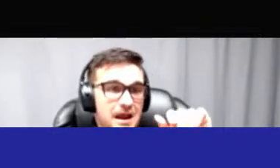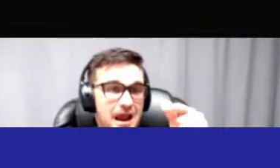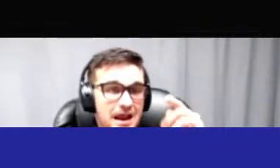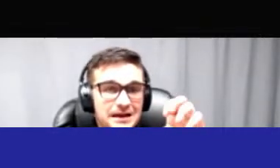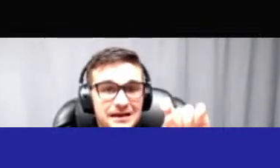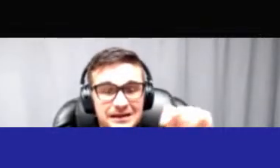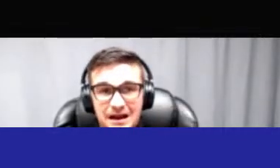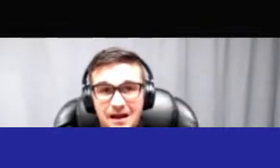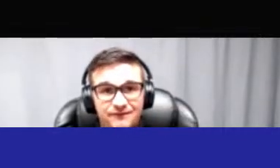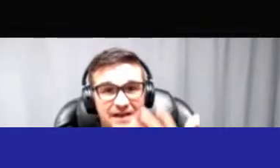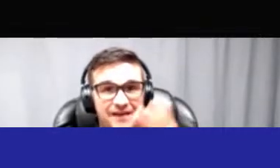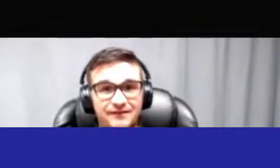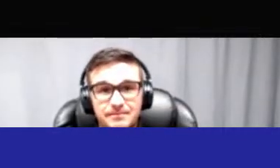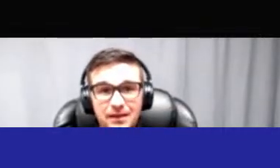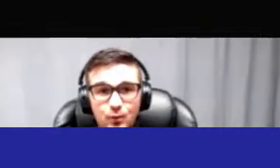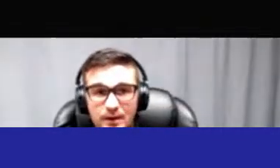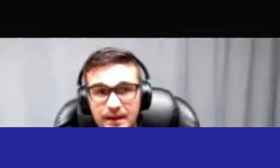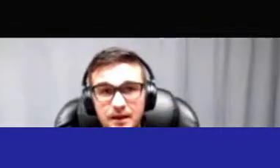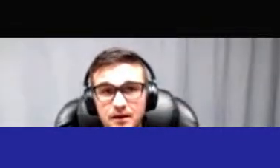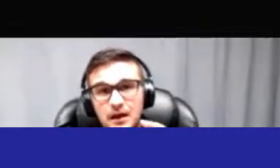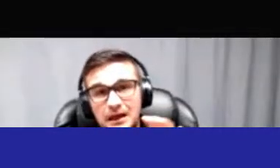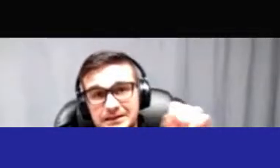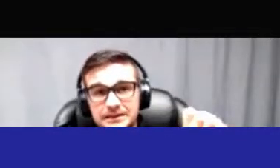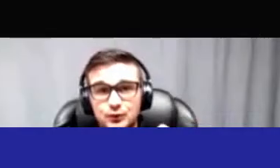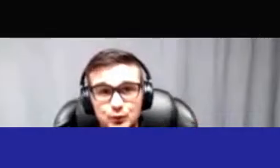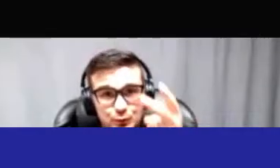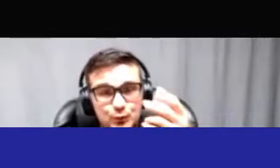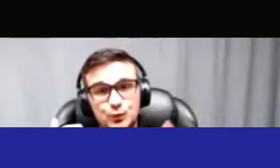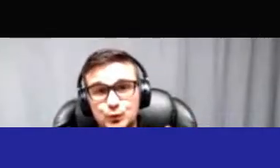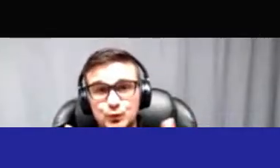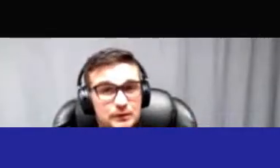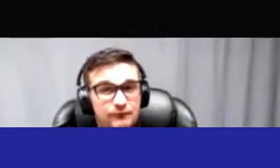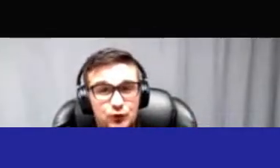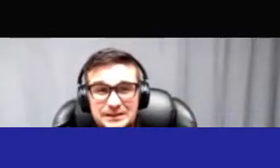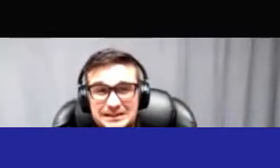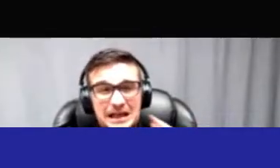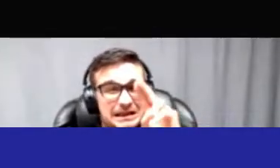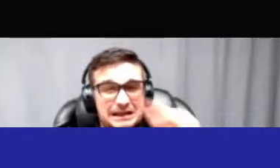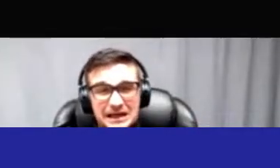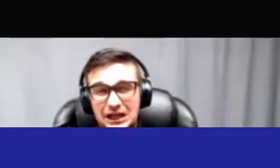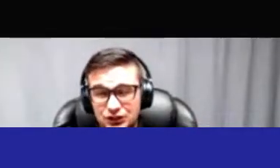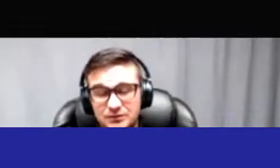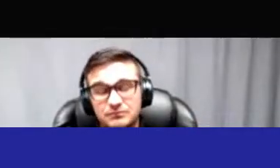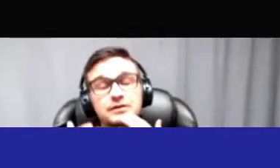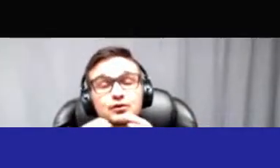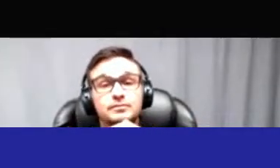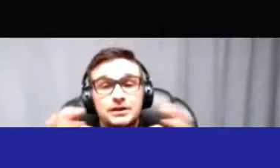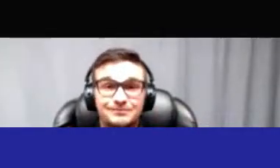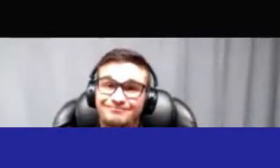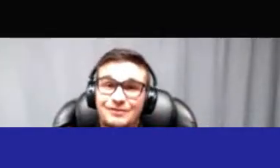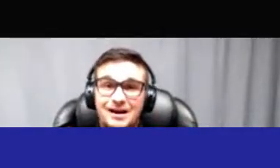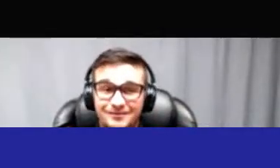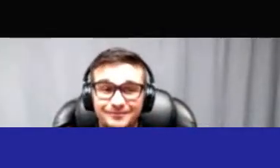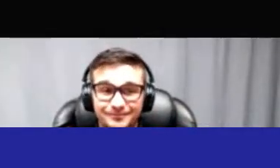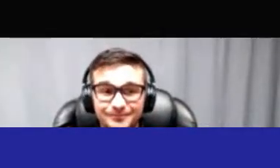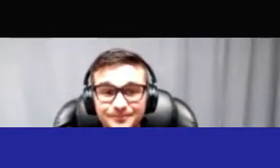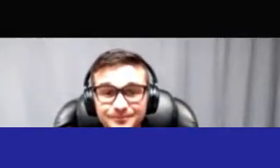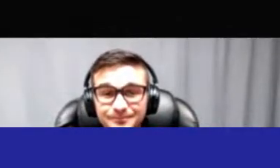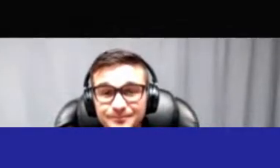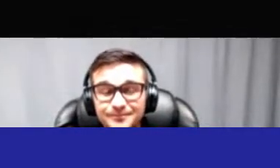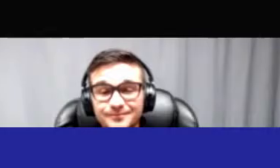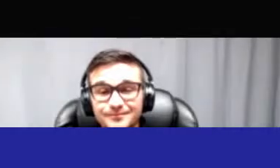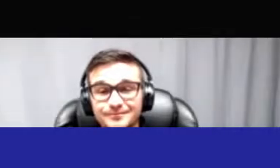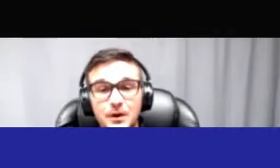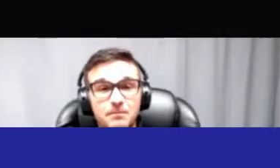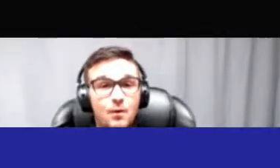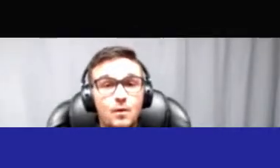sites, 2 with distinction, 1st and 2nd in the nation. So thank you so much. We're so proud. Congrats. Any other comments, questions? Thank you for a